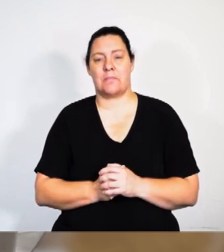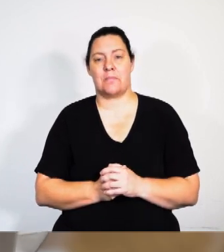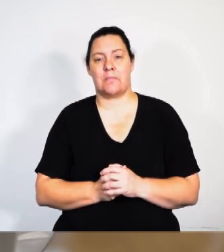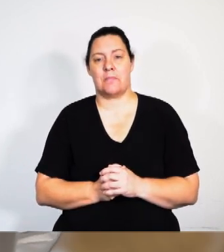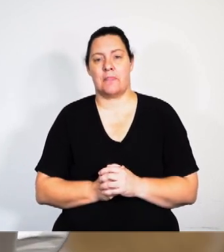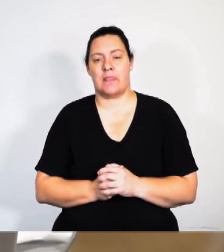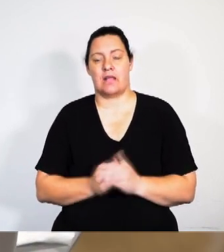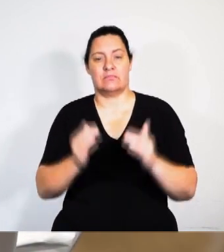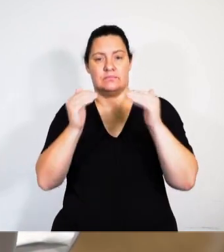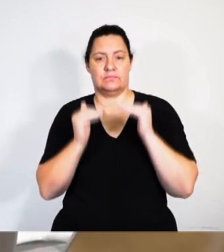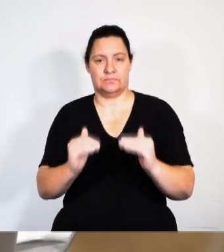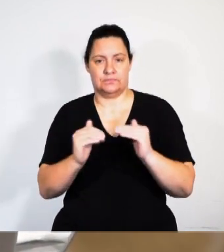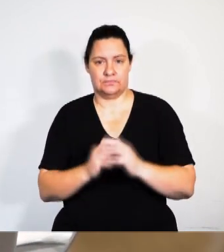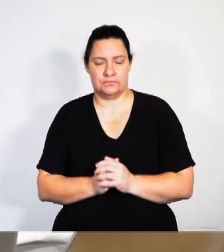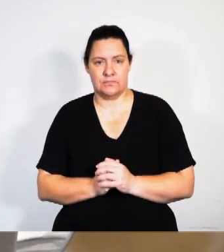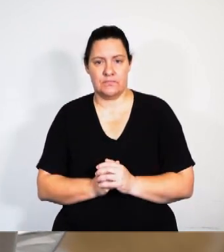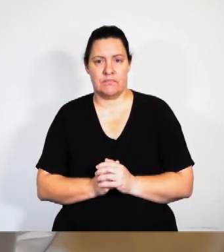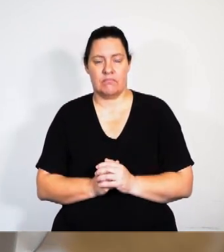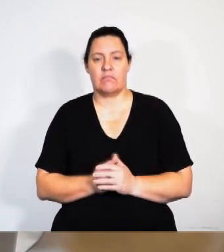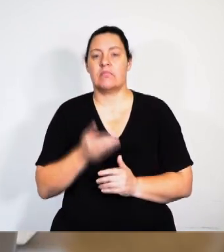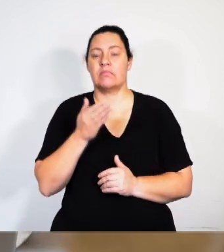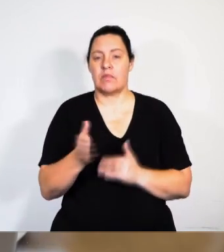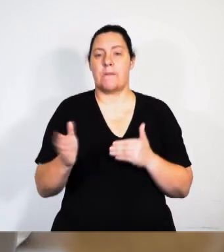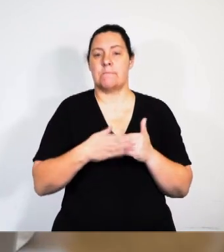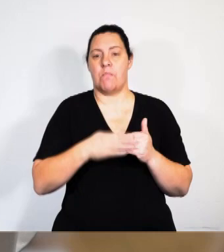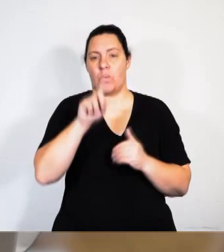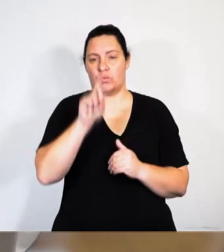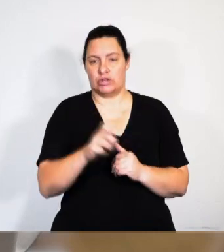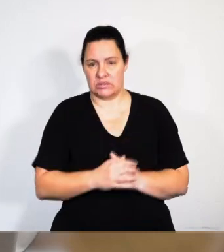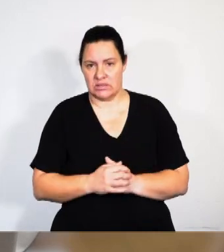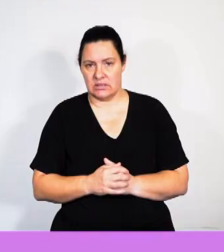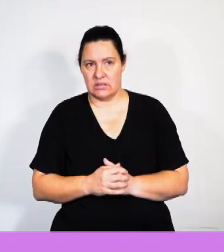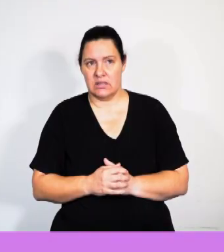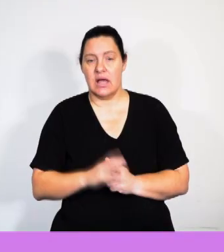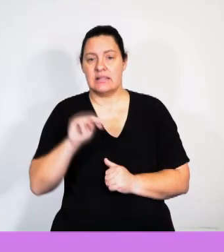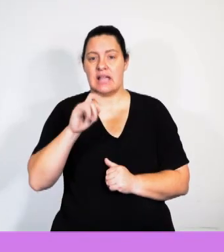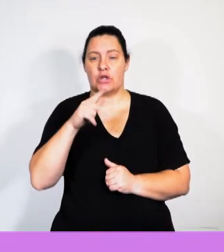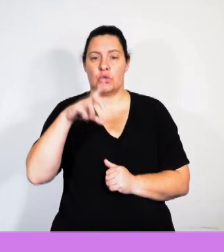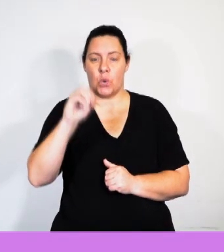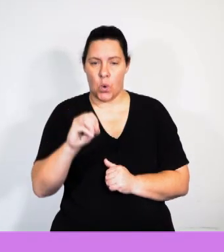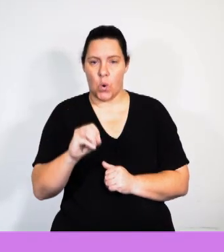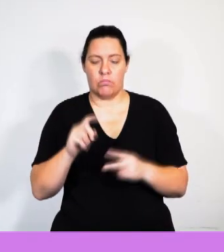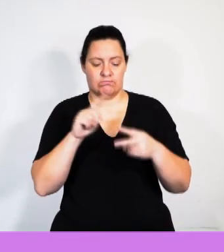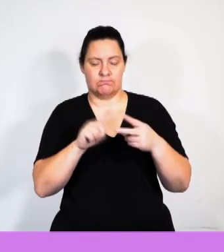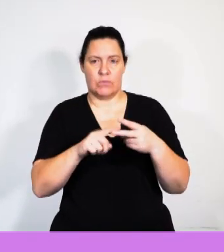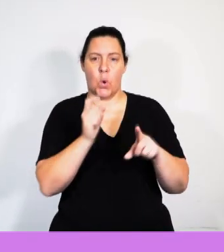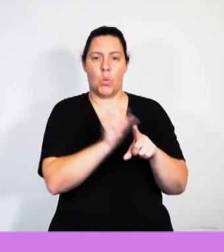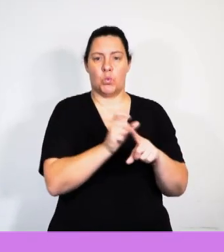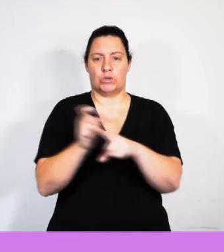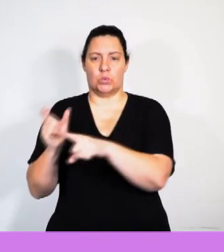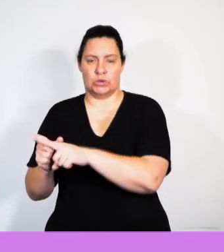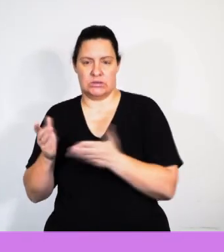there. Let's move along. Here is another question. Ntando has 2 pieces of